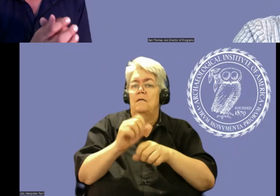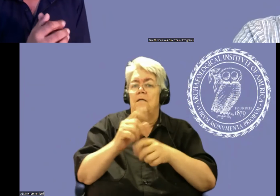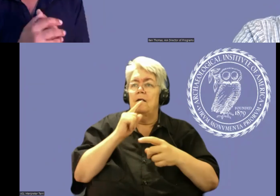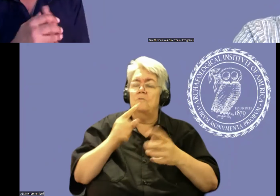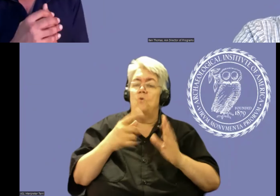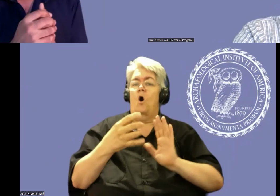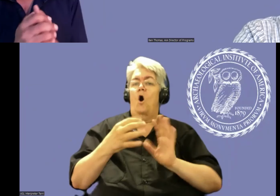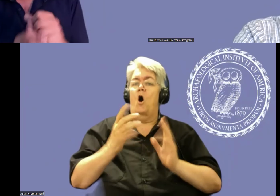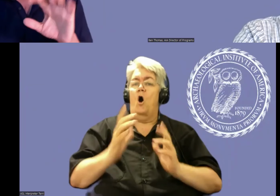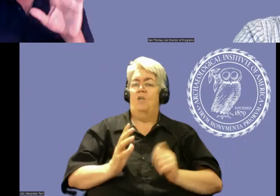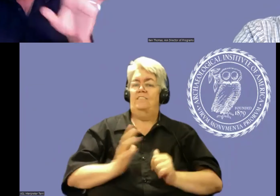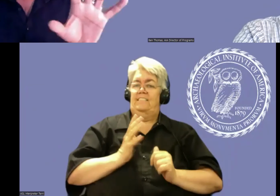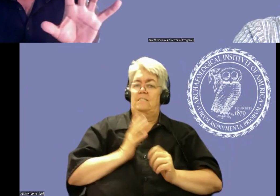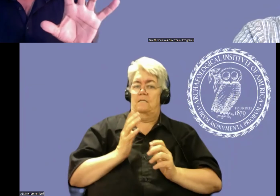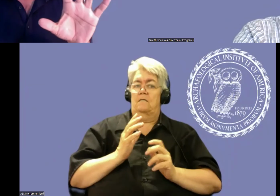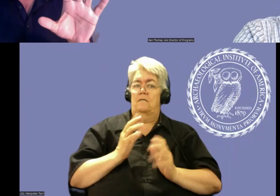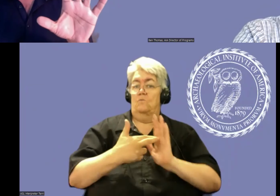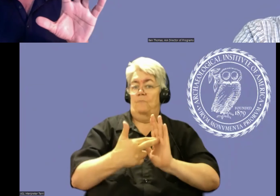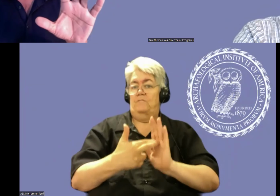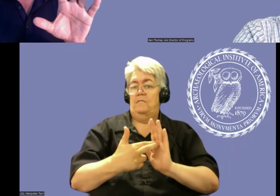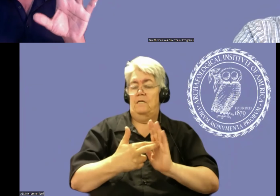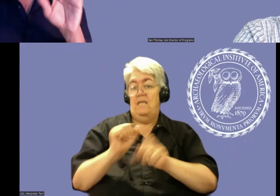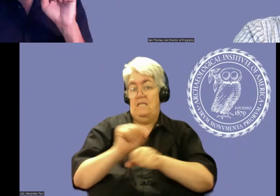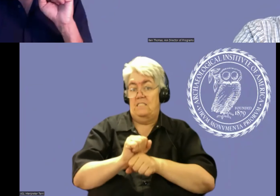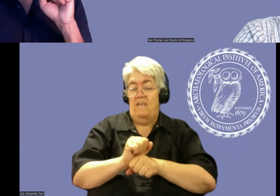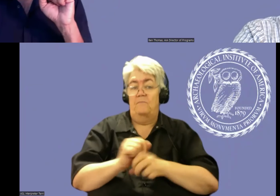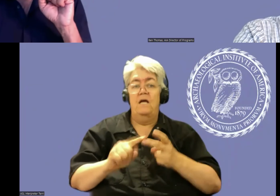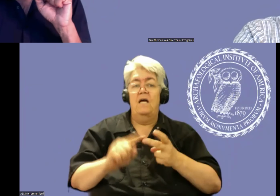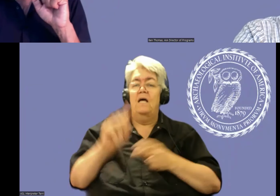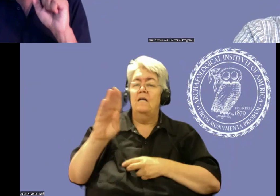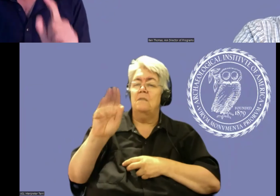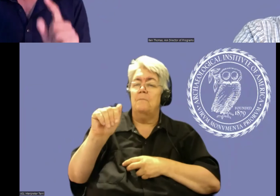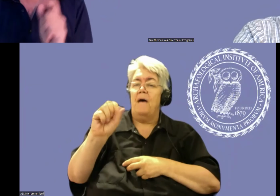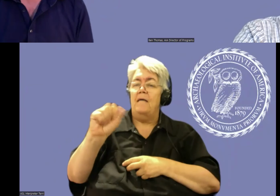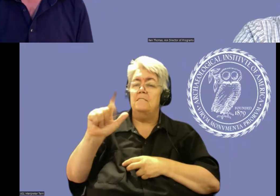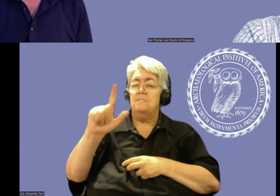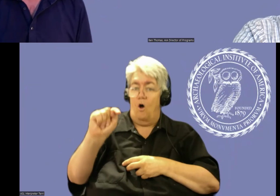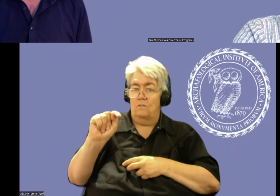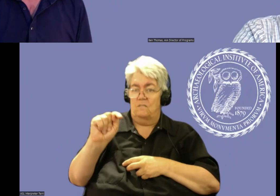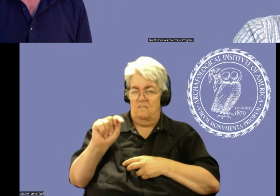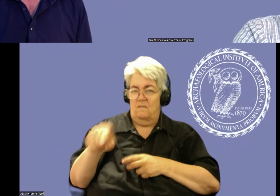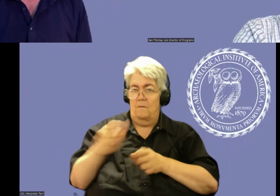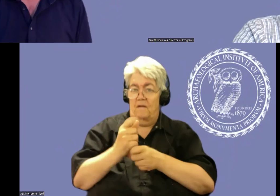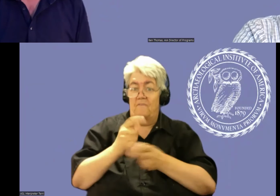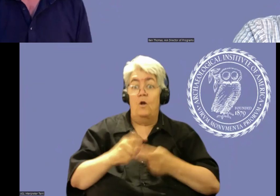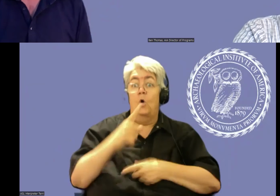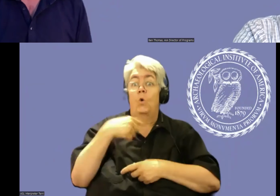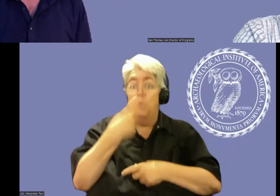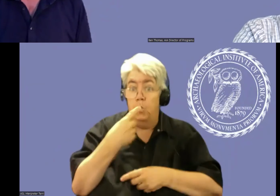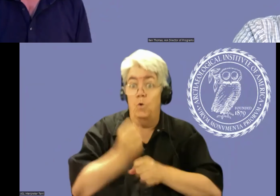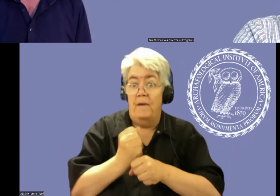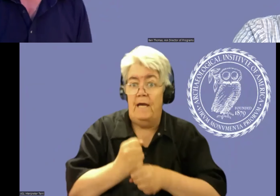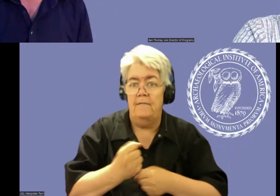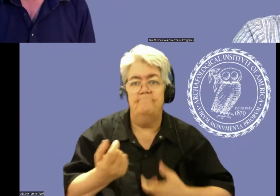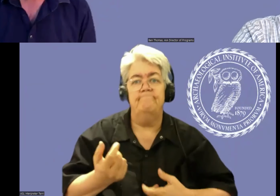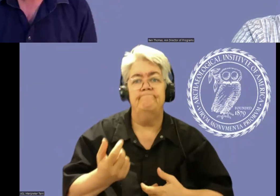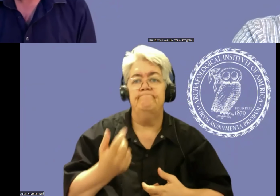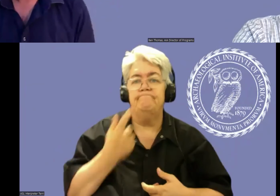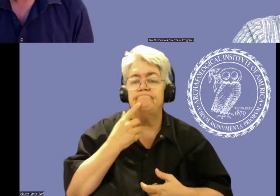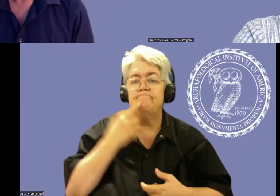representing what enslavement might have been like. The materialism institute was basalt. Um, but I cannot tell you the artist and that's to my shame. I'm sorry about that.